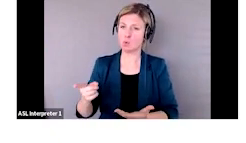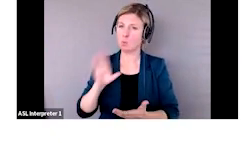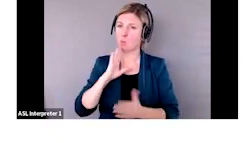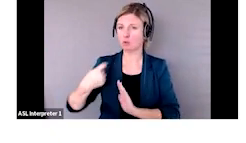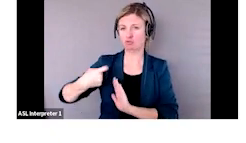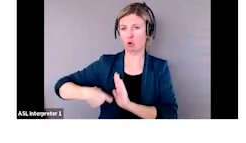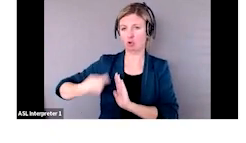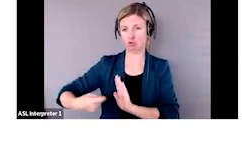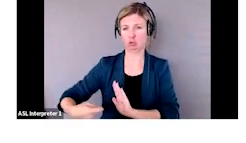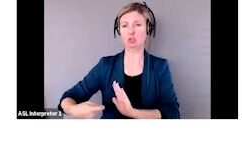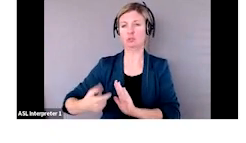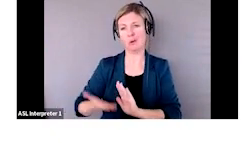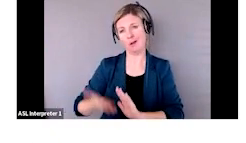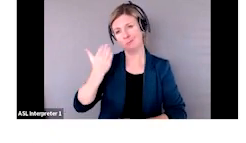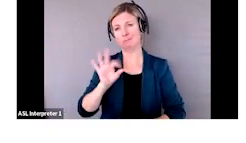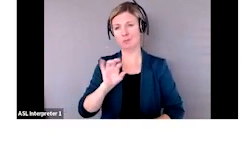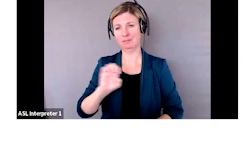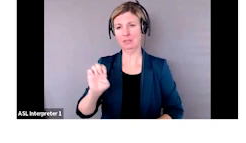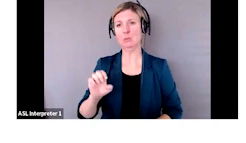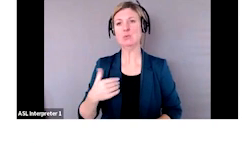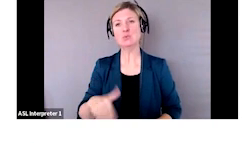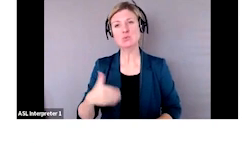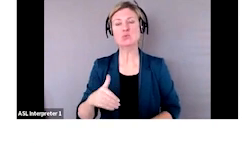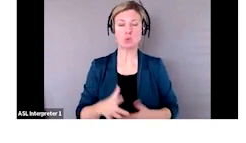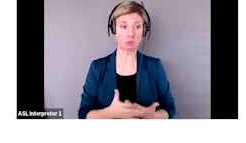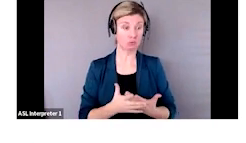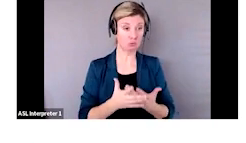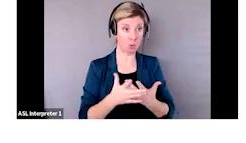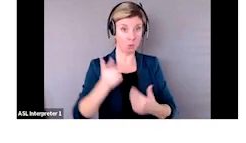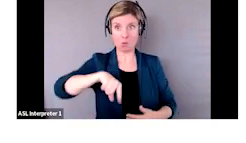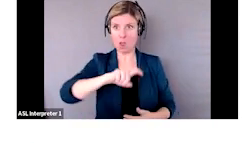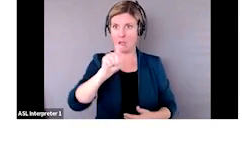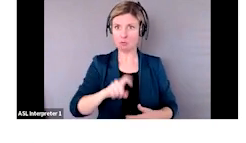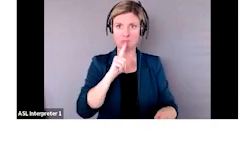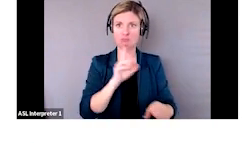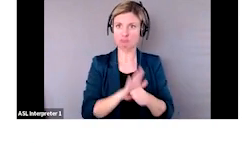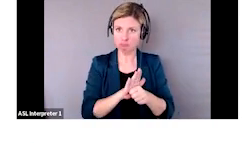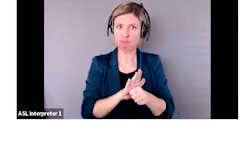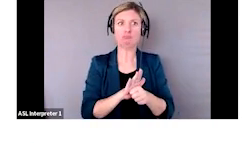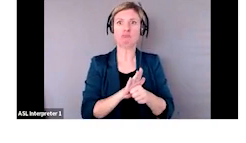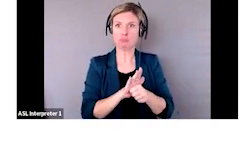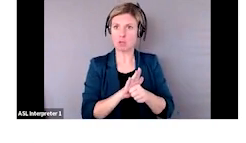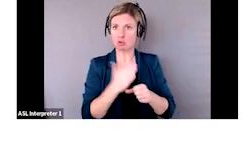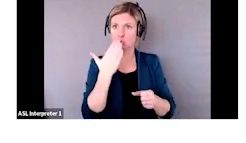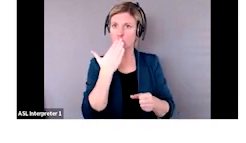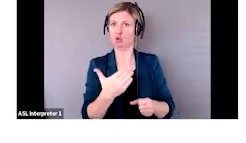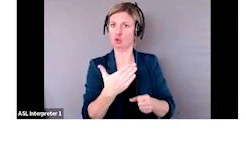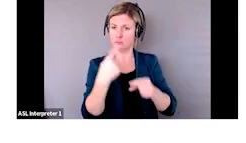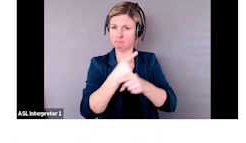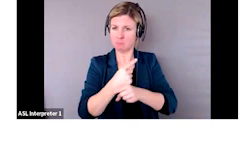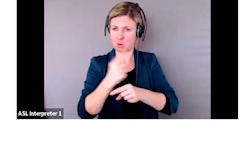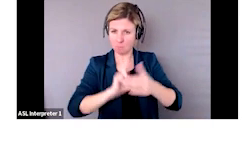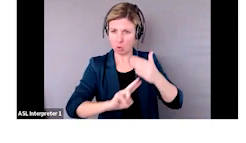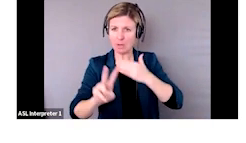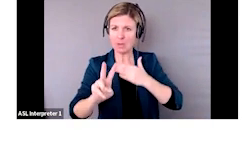So we have to make sure we have a really good forecast and we have enough inventory planned to serve the